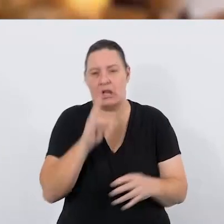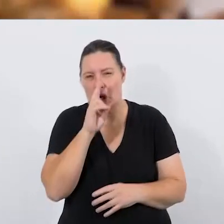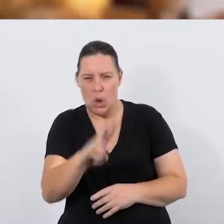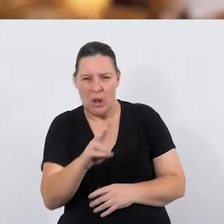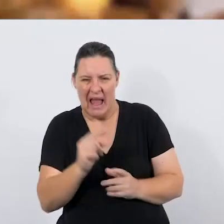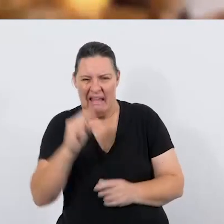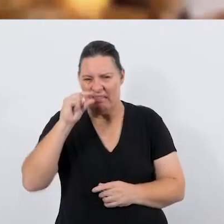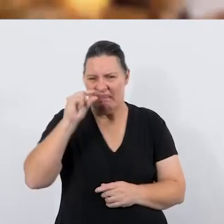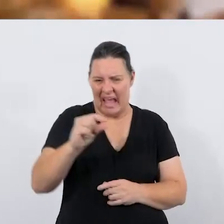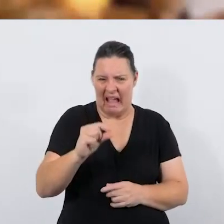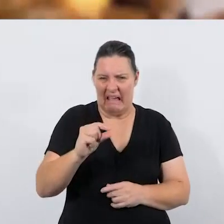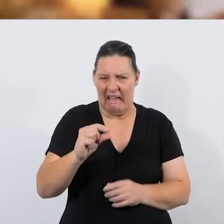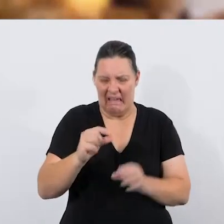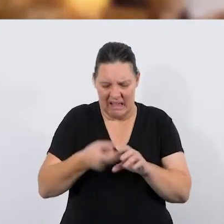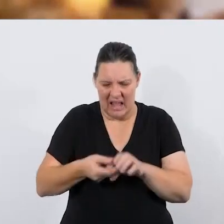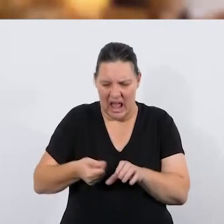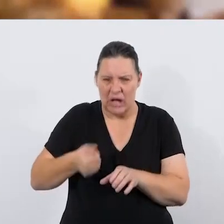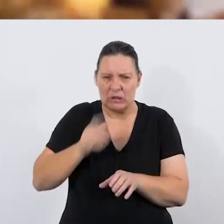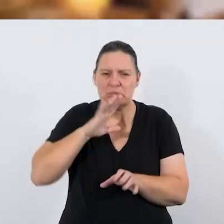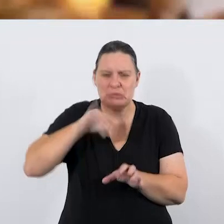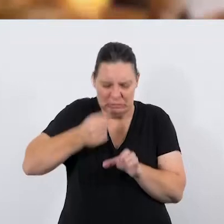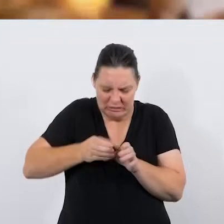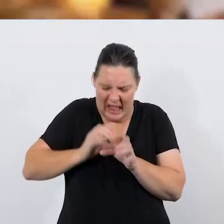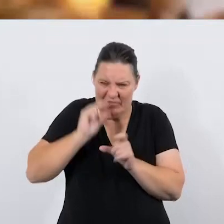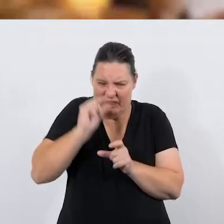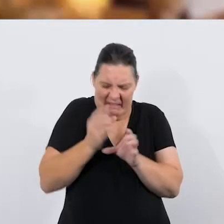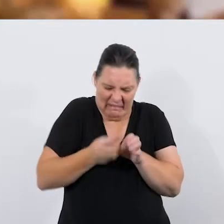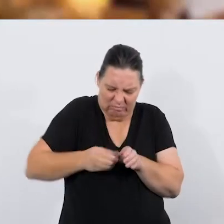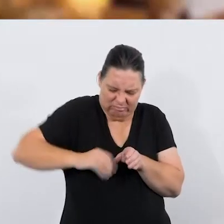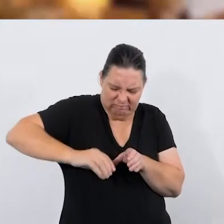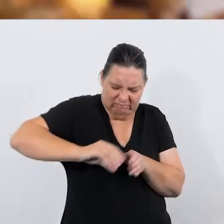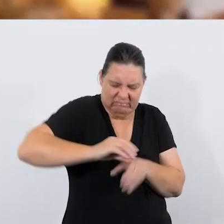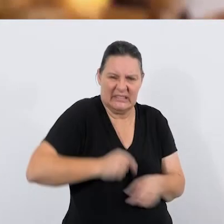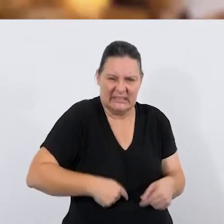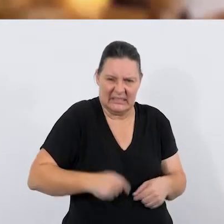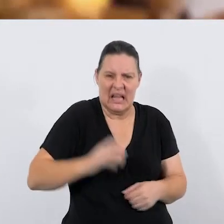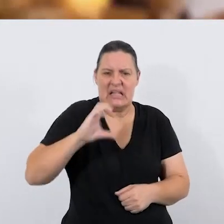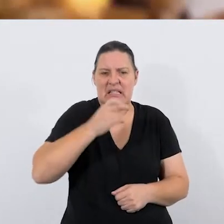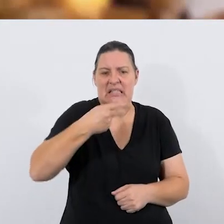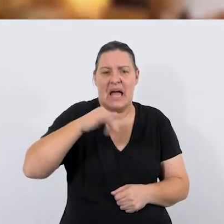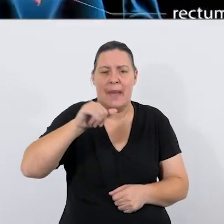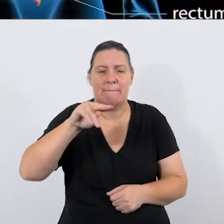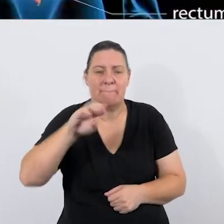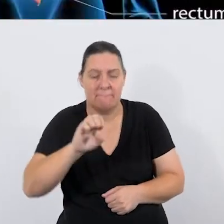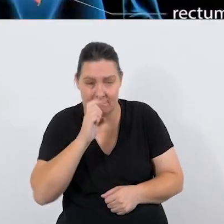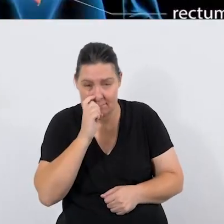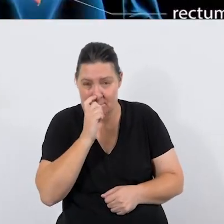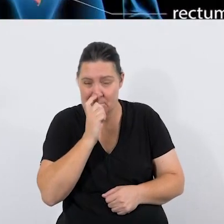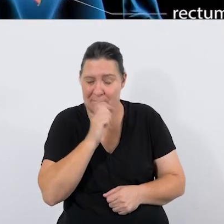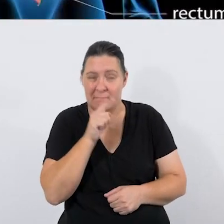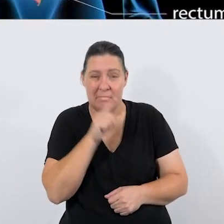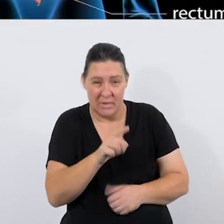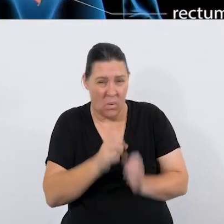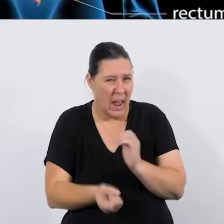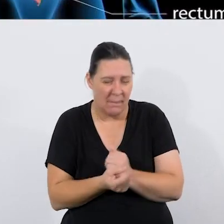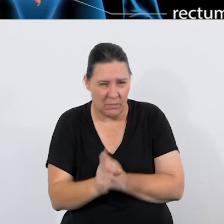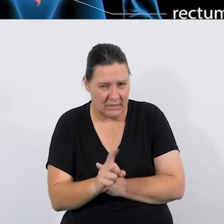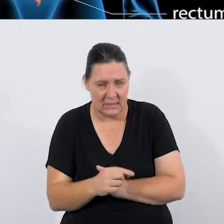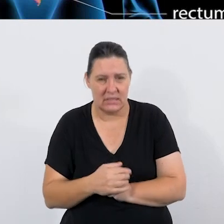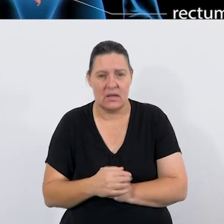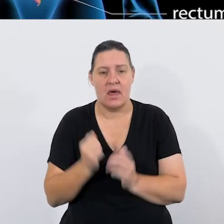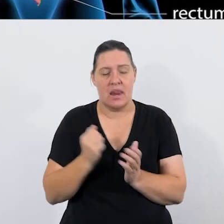removing undigested or unwanted food particles in the digestive tract in